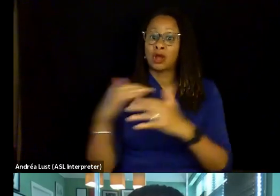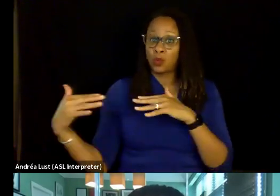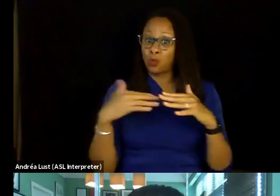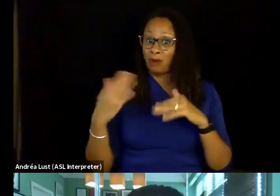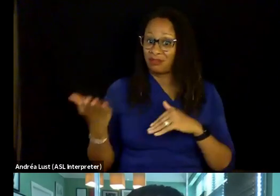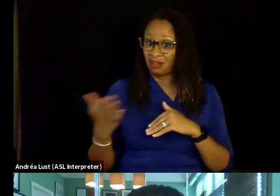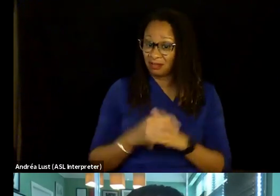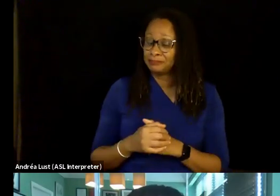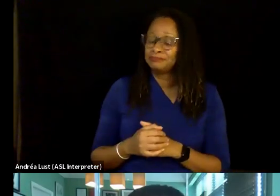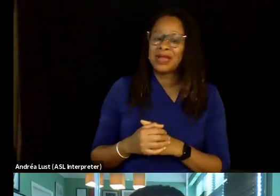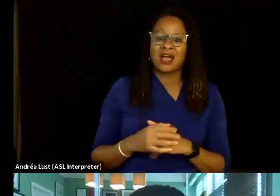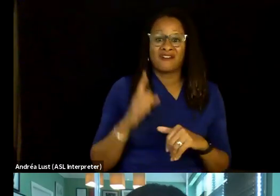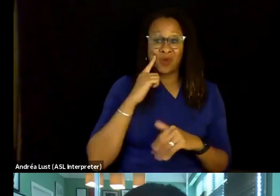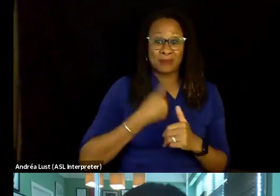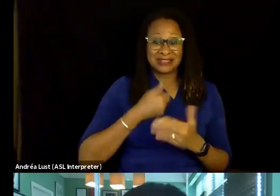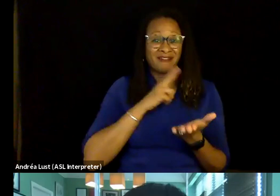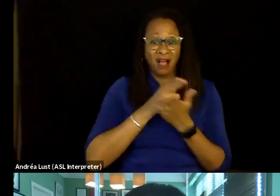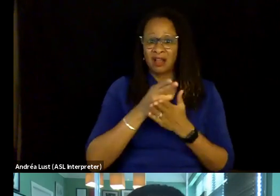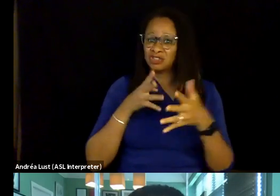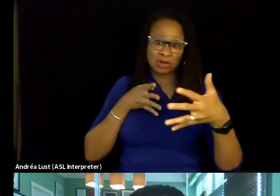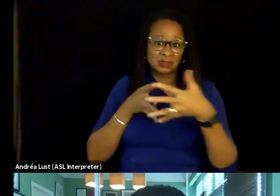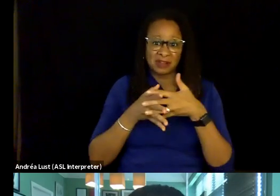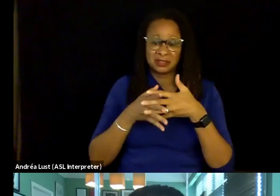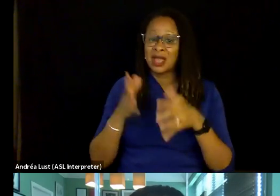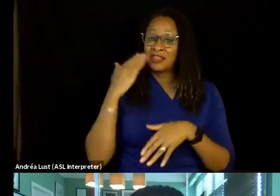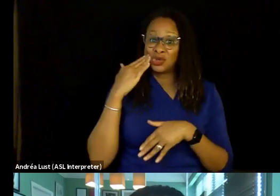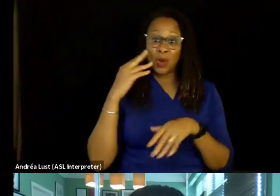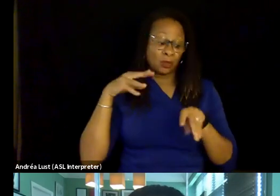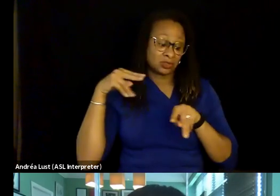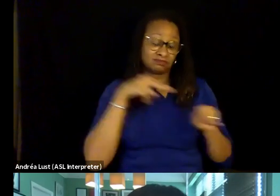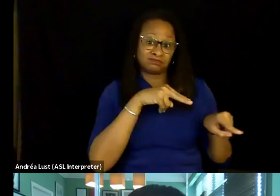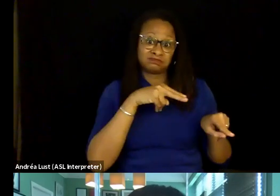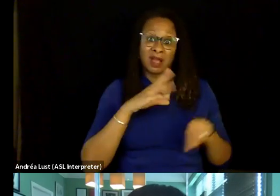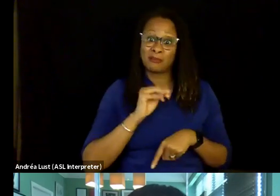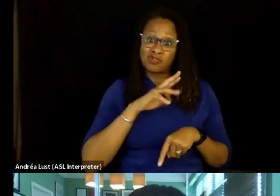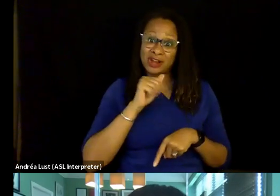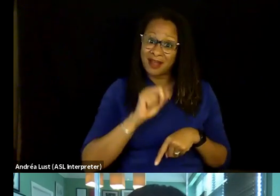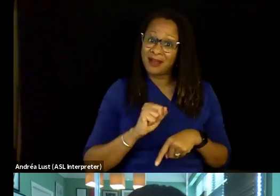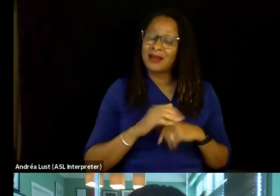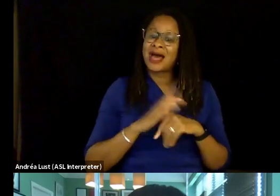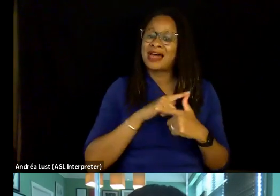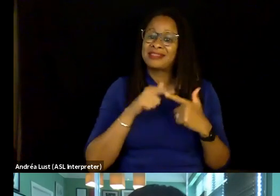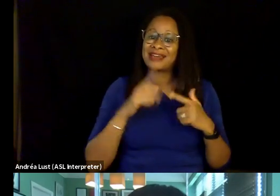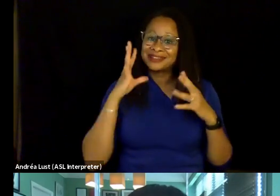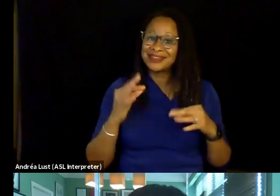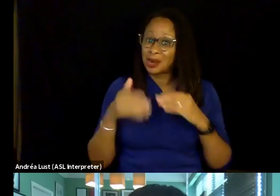me, I have to be very honest, transparent. So they knew I was covering Maria. They knew I was, you know, then gonna cover them and Bato. But